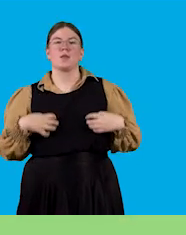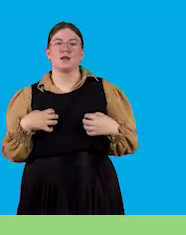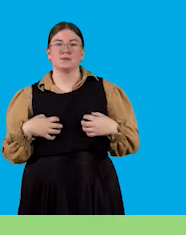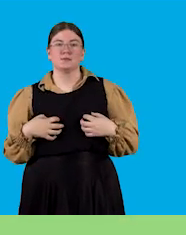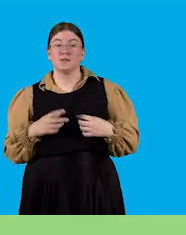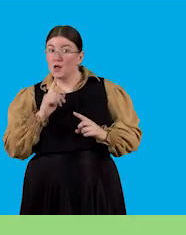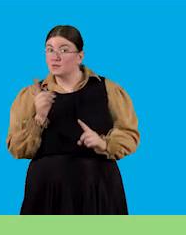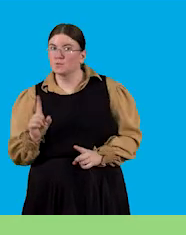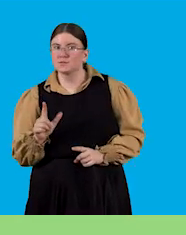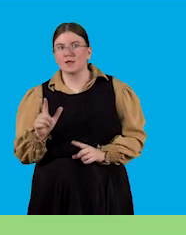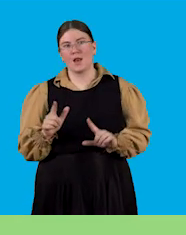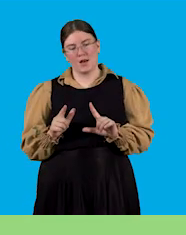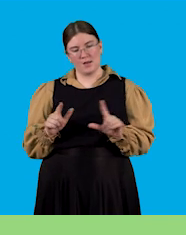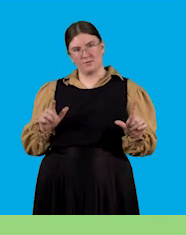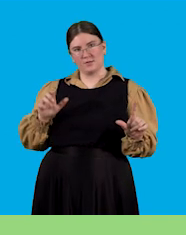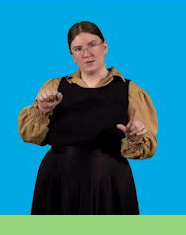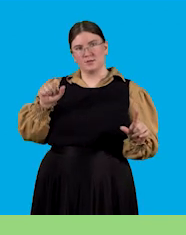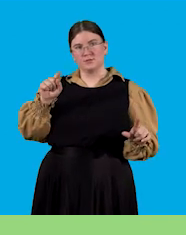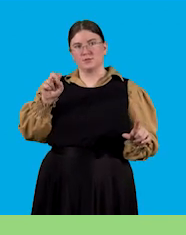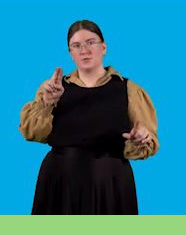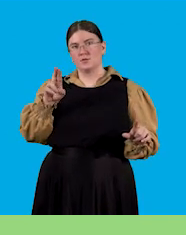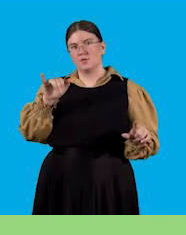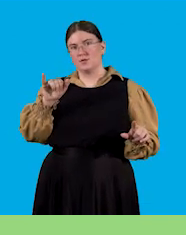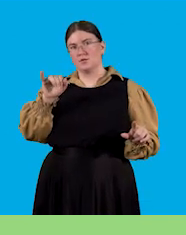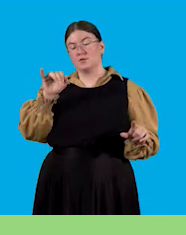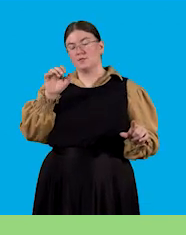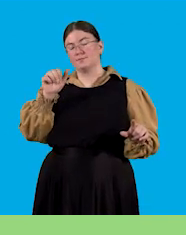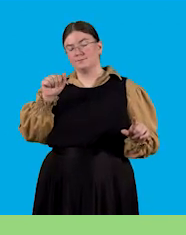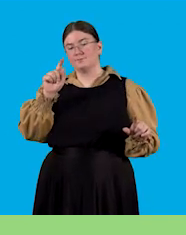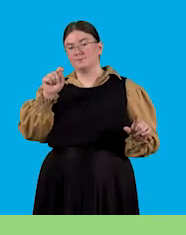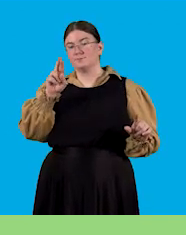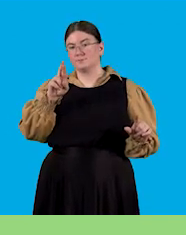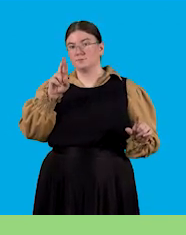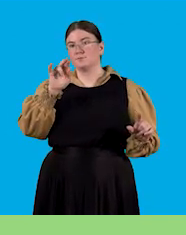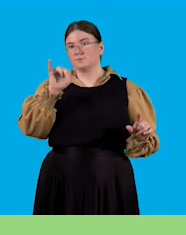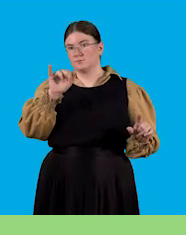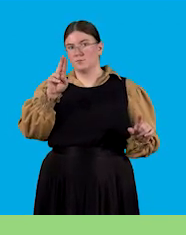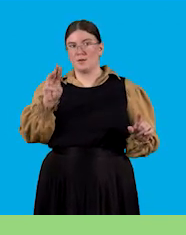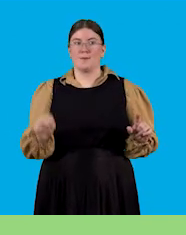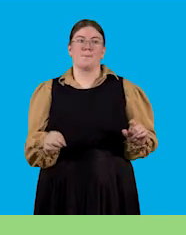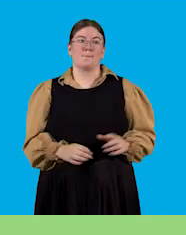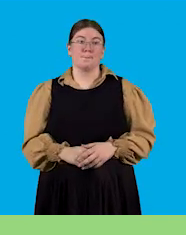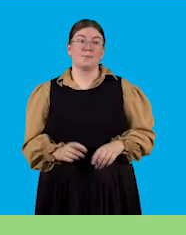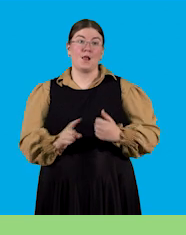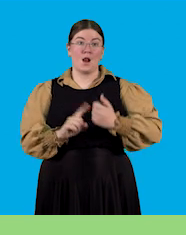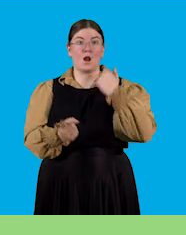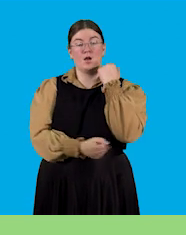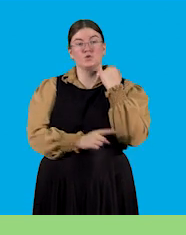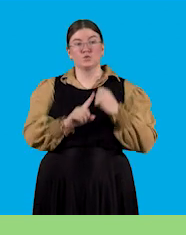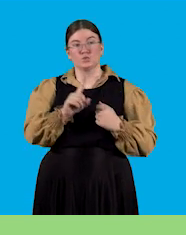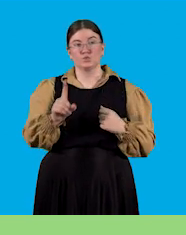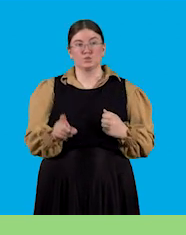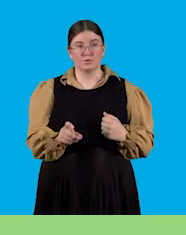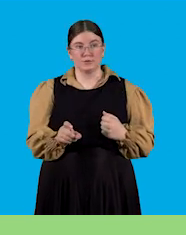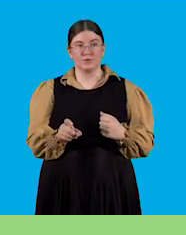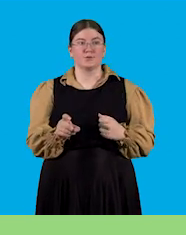the left atrium. Now, last question. Which chamber of the heart functions as the